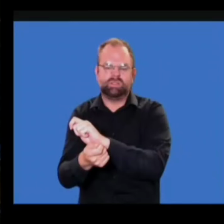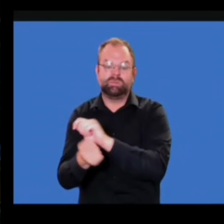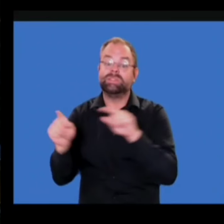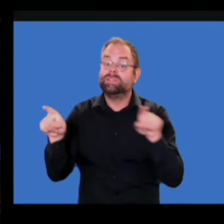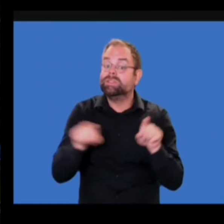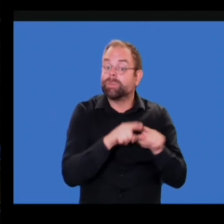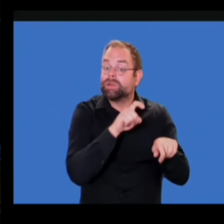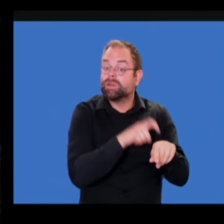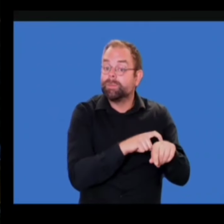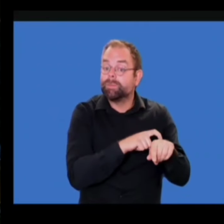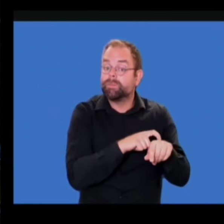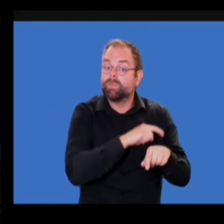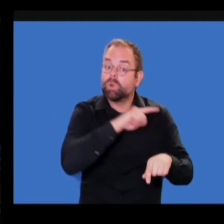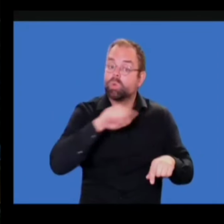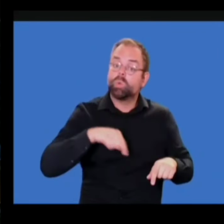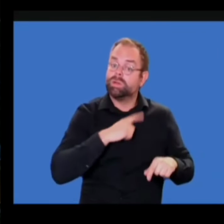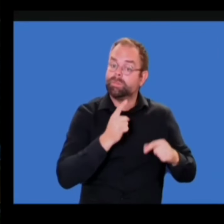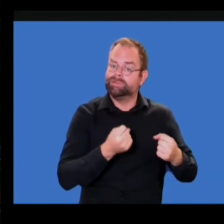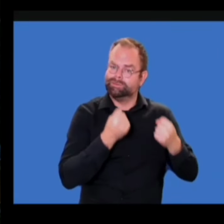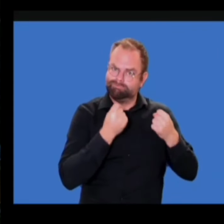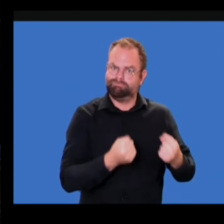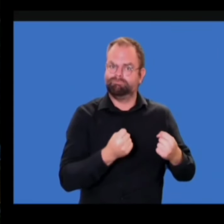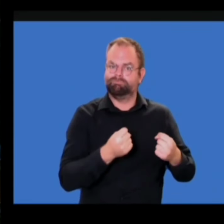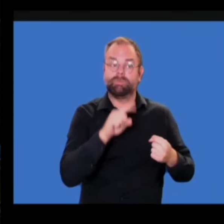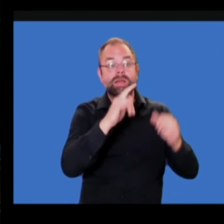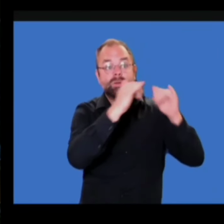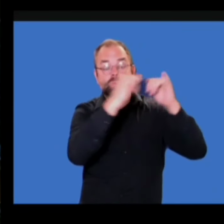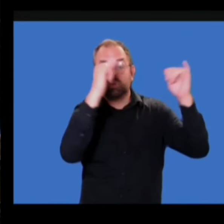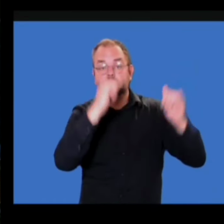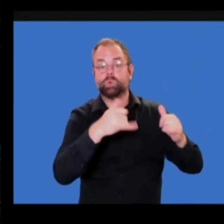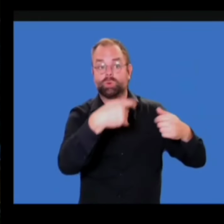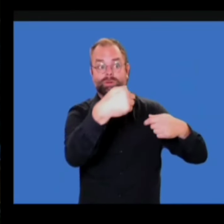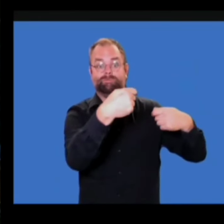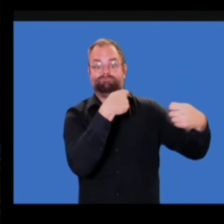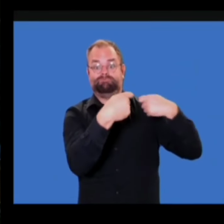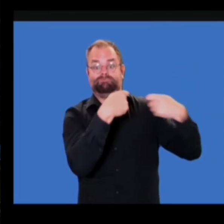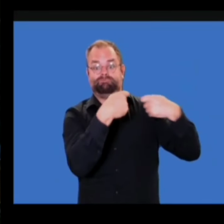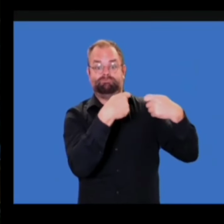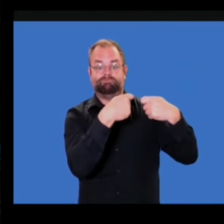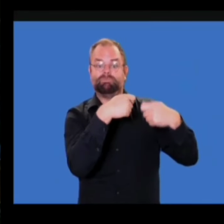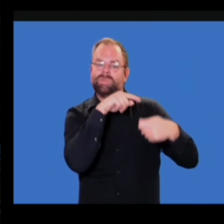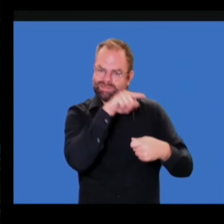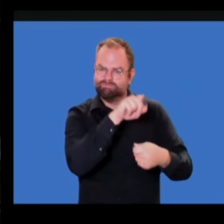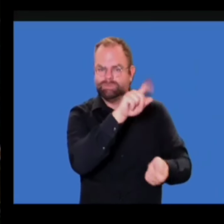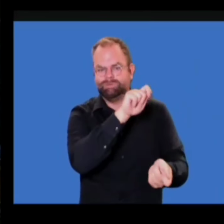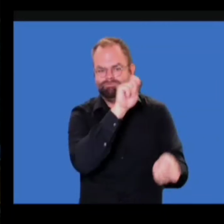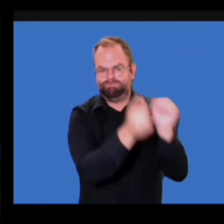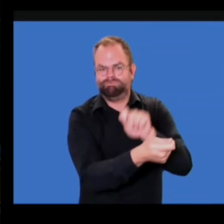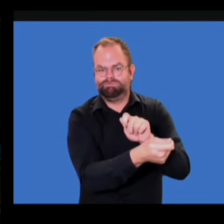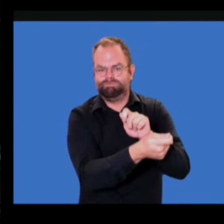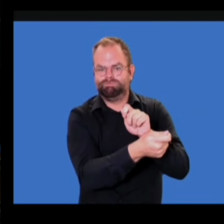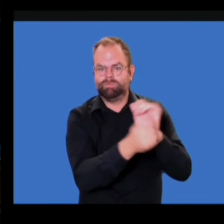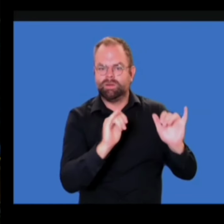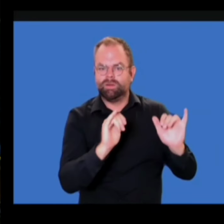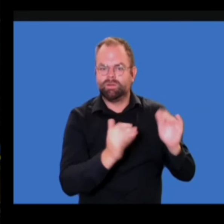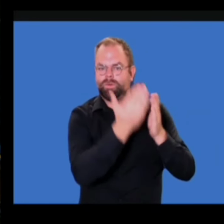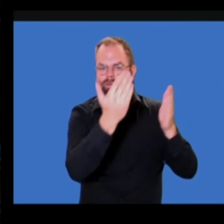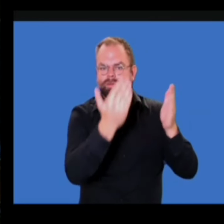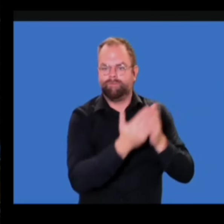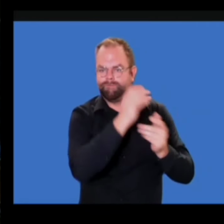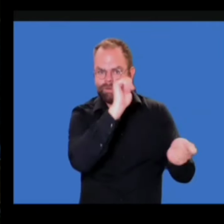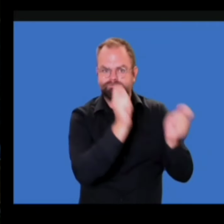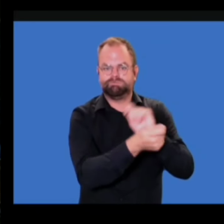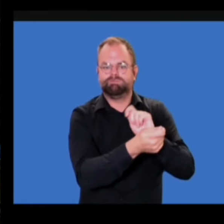and accountable. In this morning's plenary of the Summit of the Future,